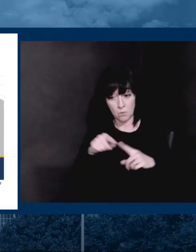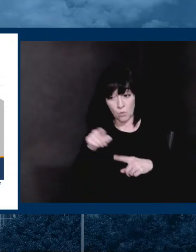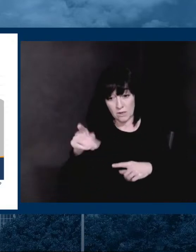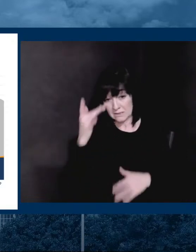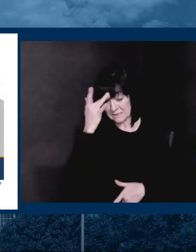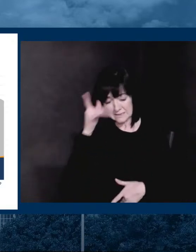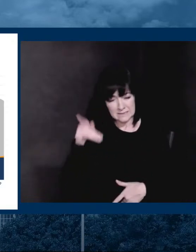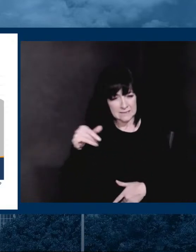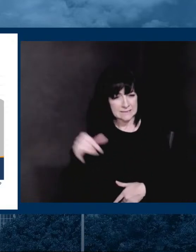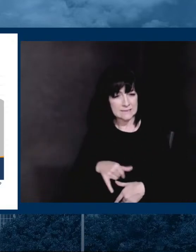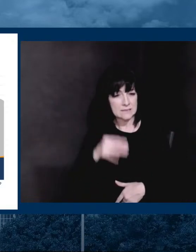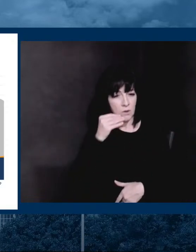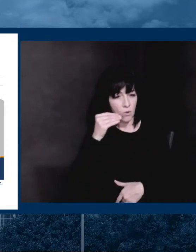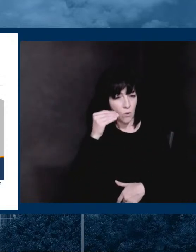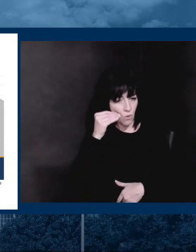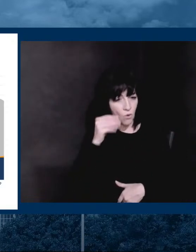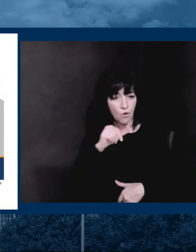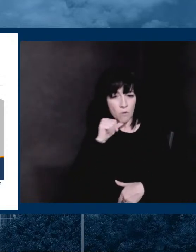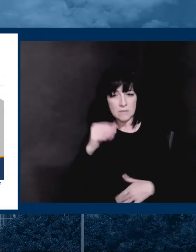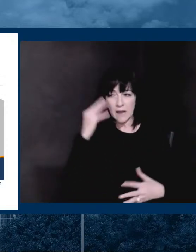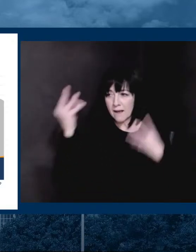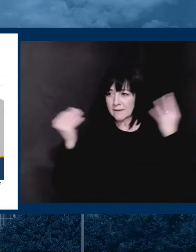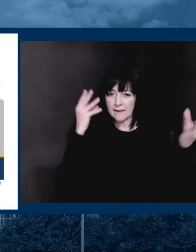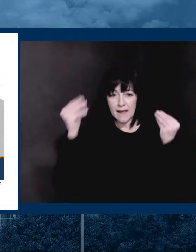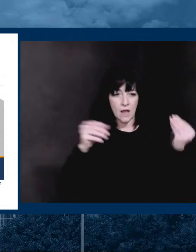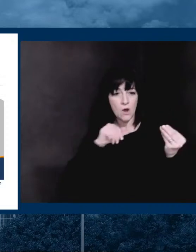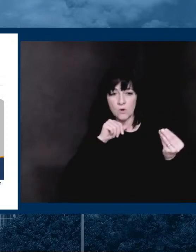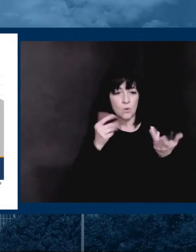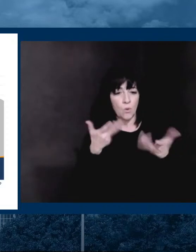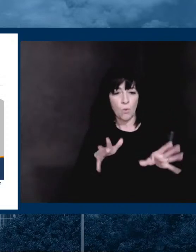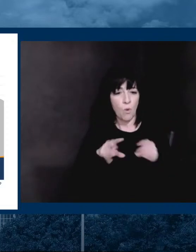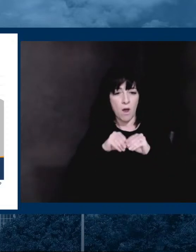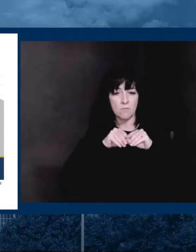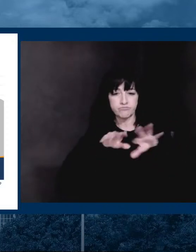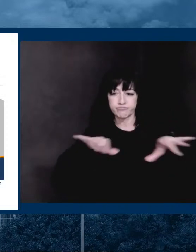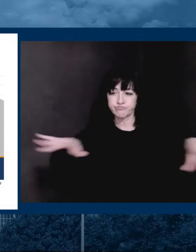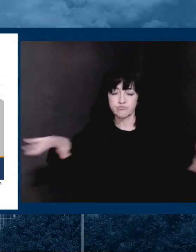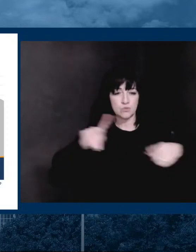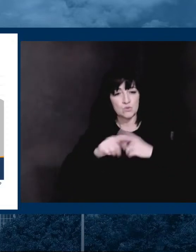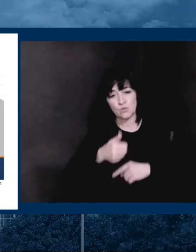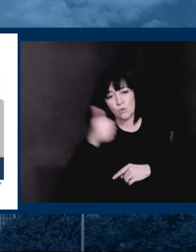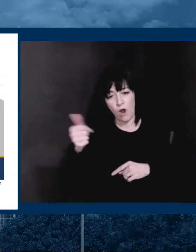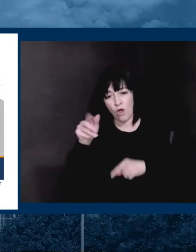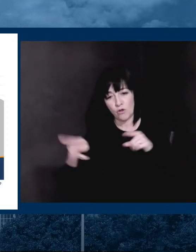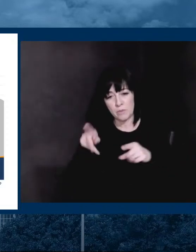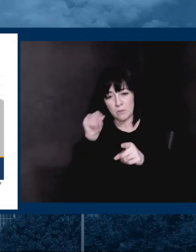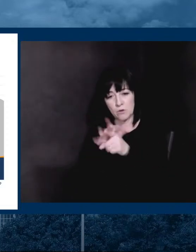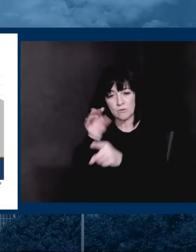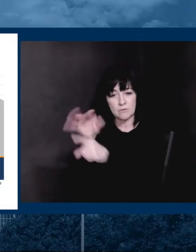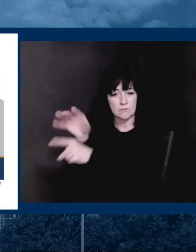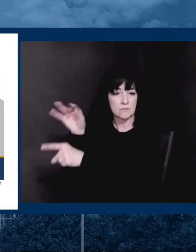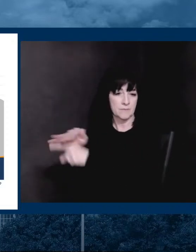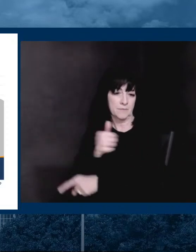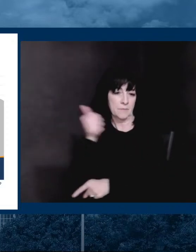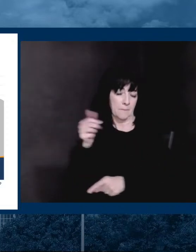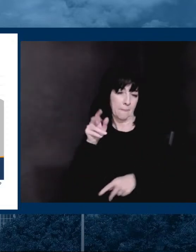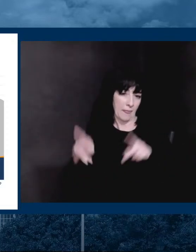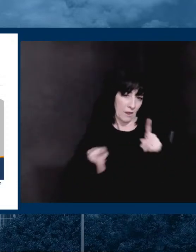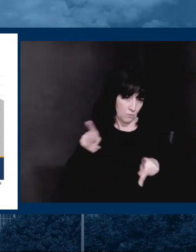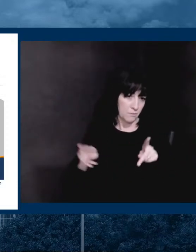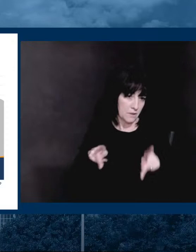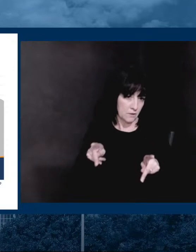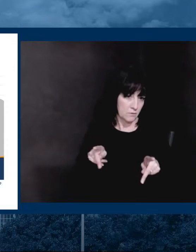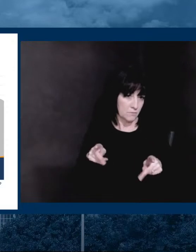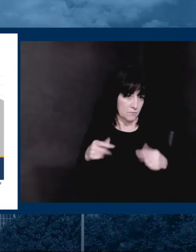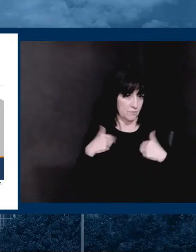here of other things to do without having a ripple effect across the health of the state. So something we just wanted to share so you could visualize where